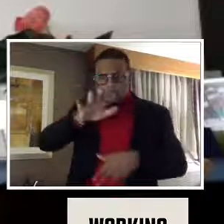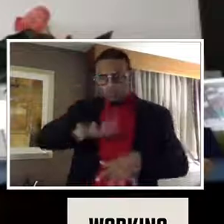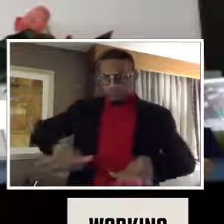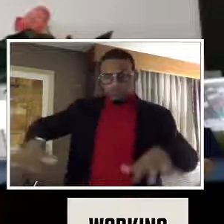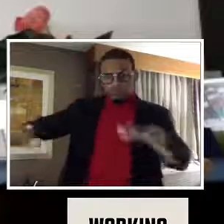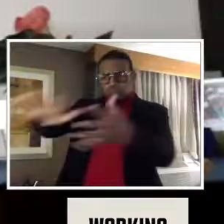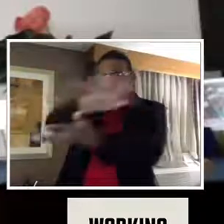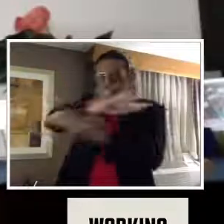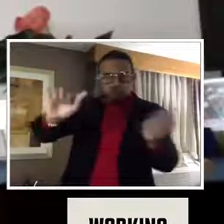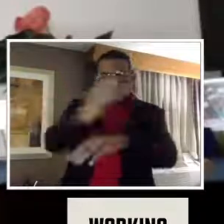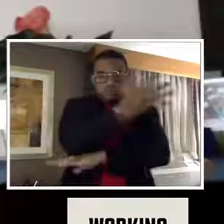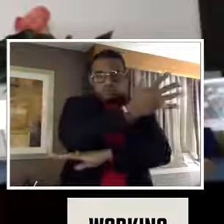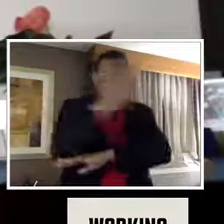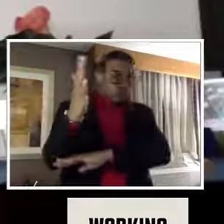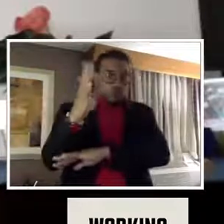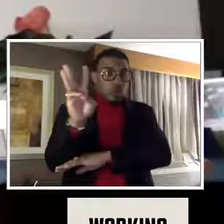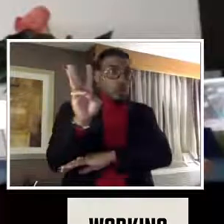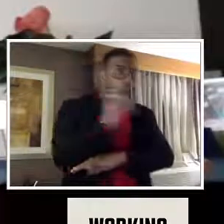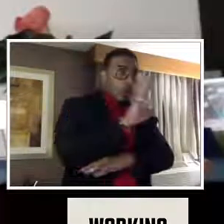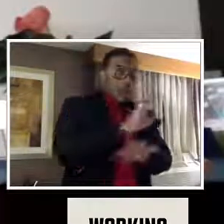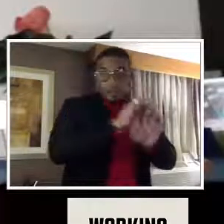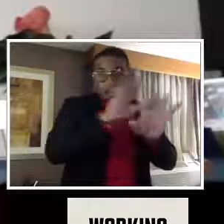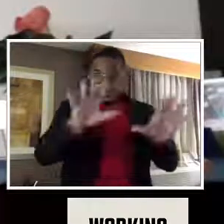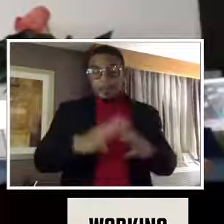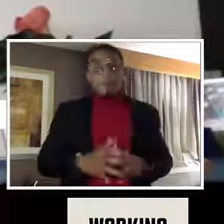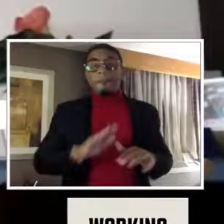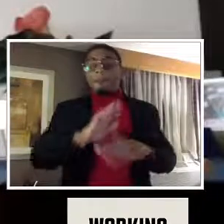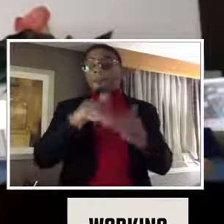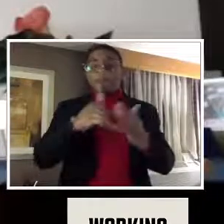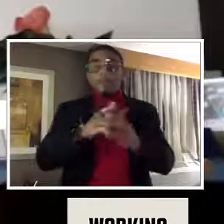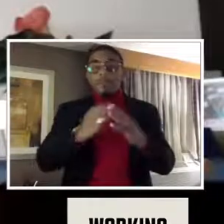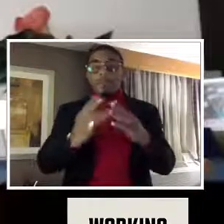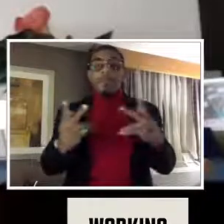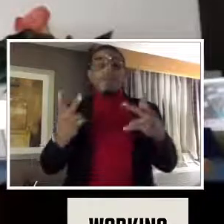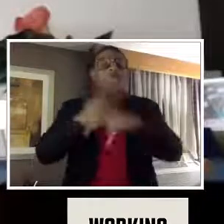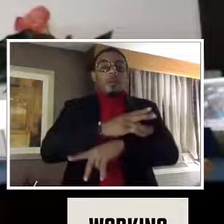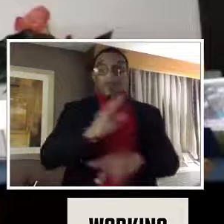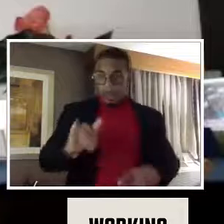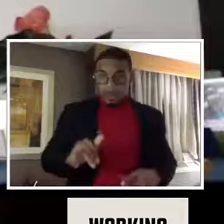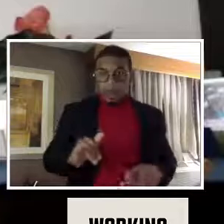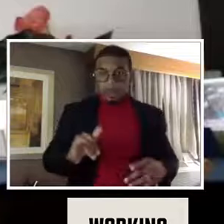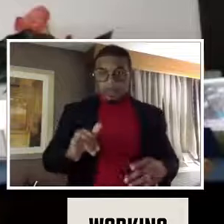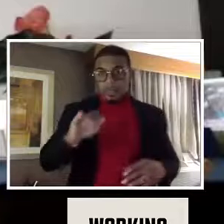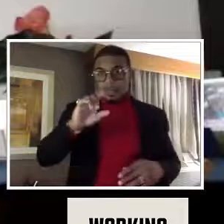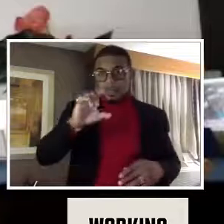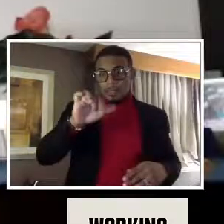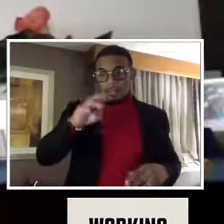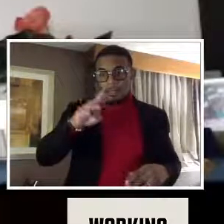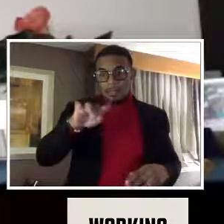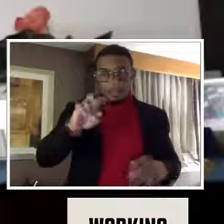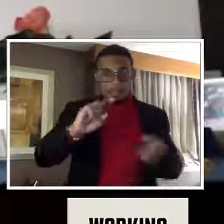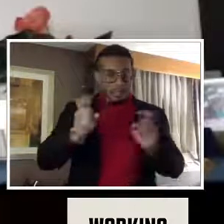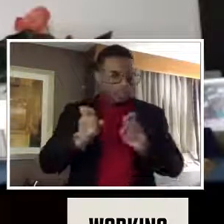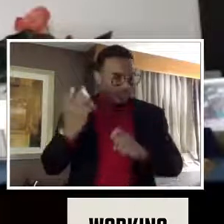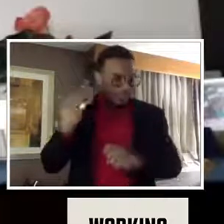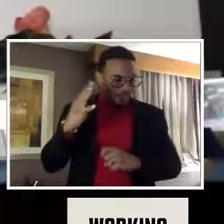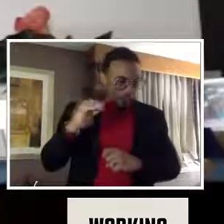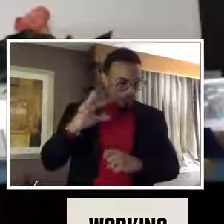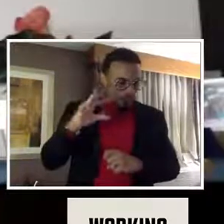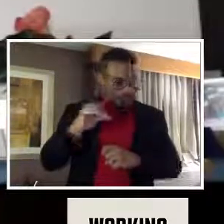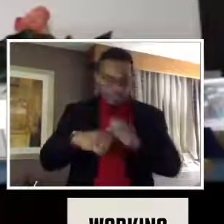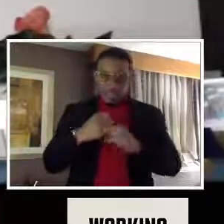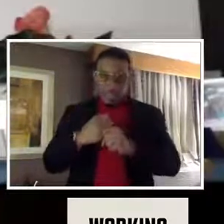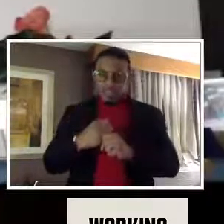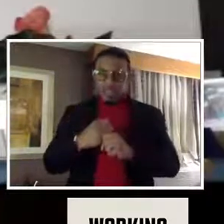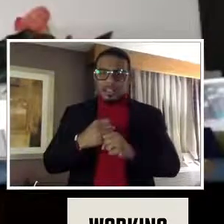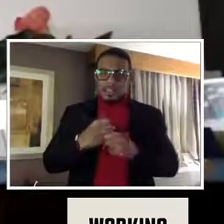devastating wildfires in the West in August, all exacerbated by climate change. For the last 40 or 50 years, the nation has